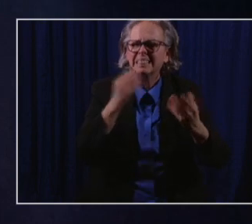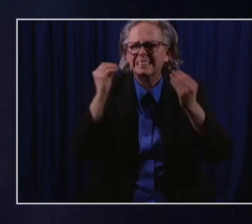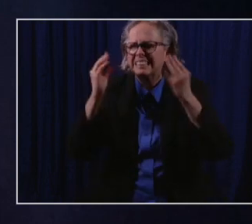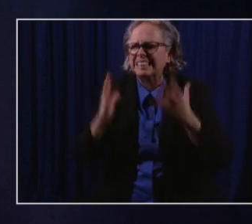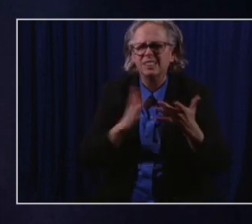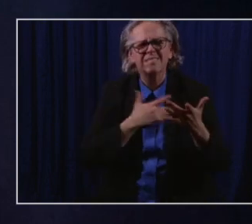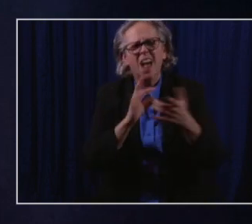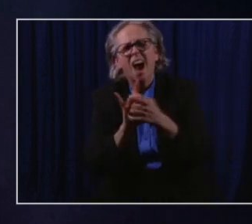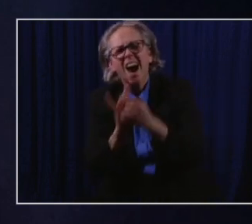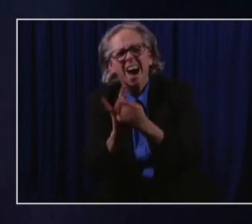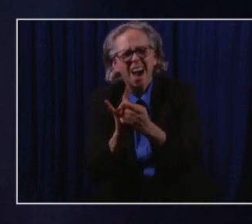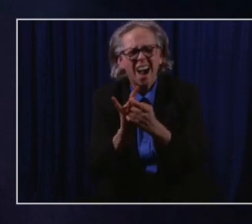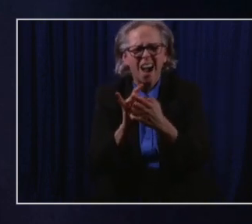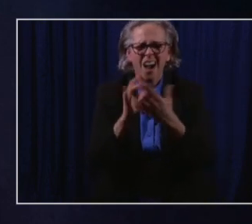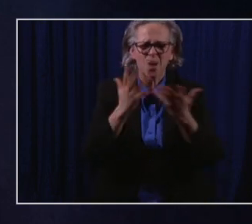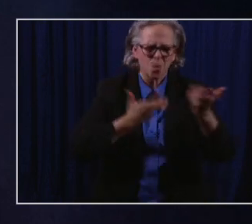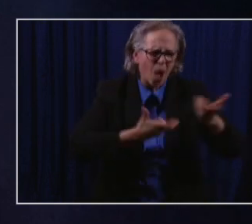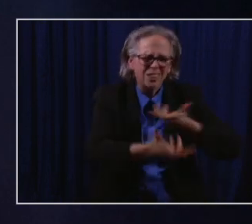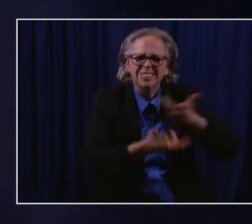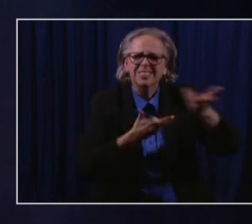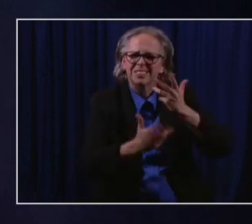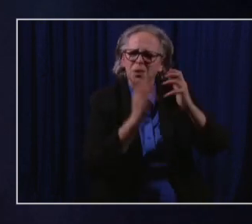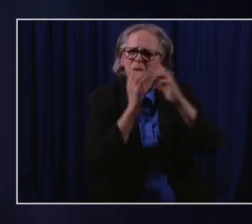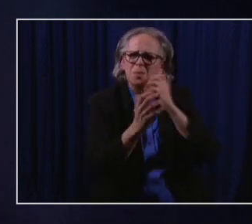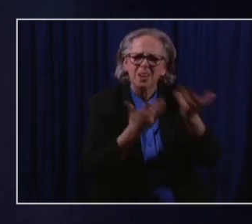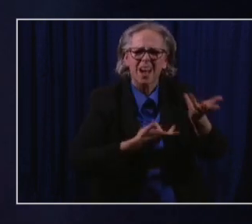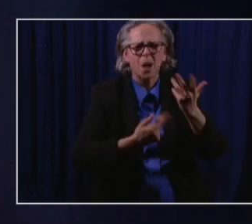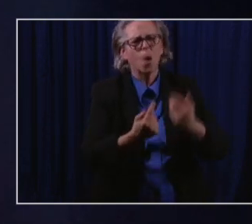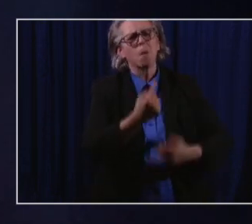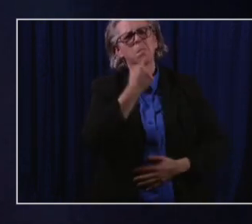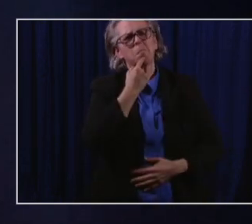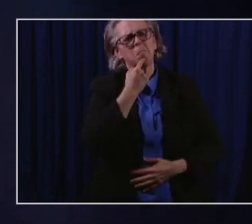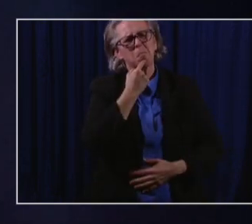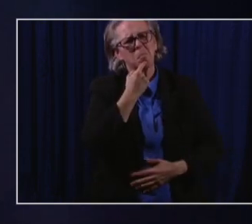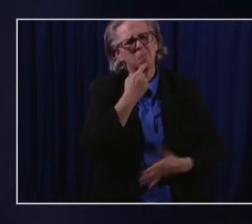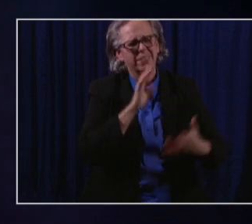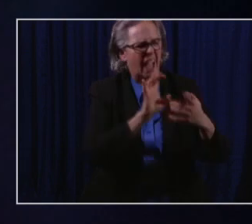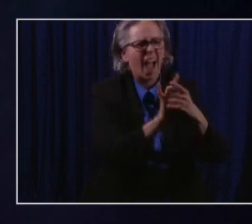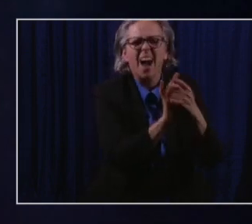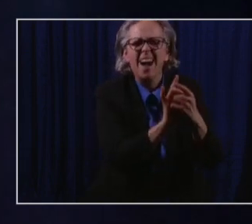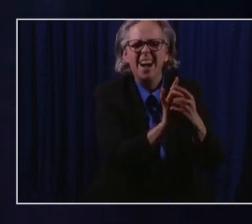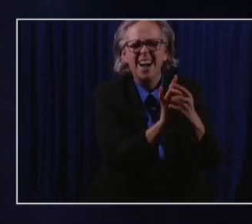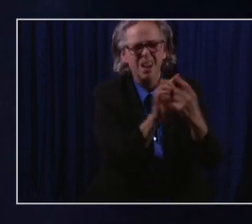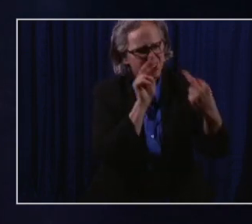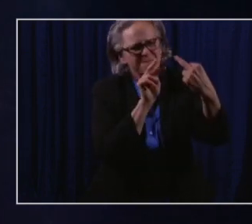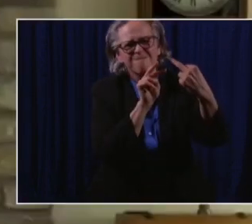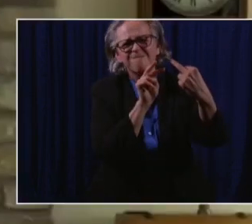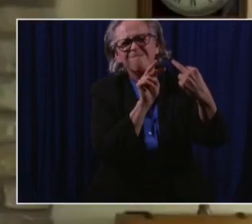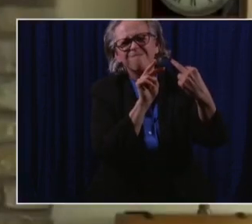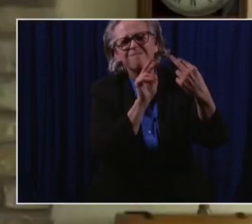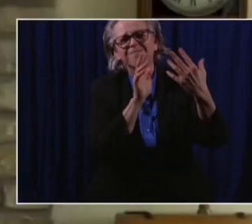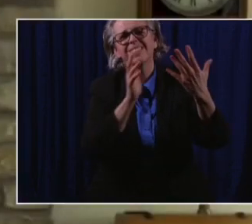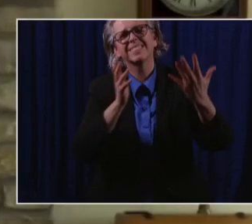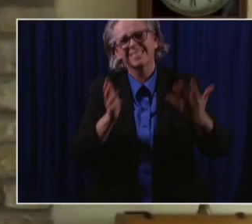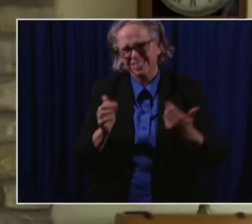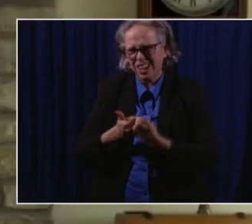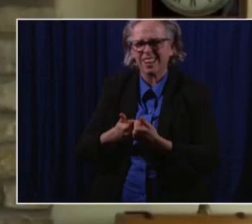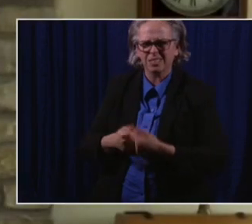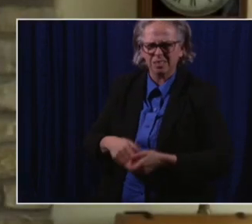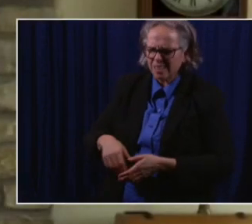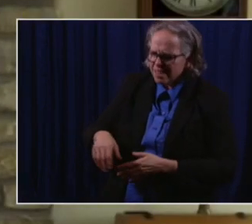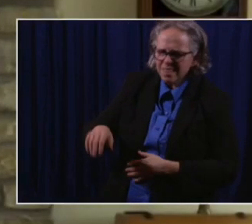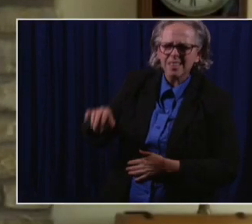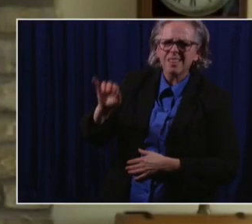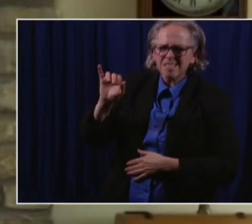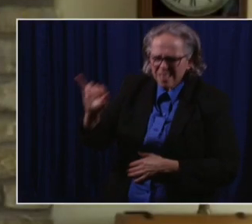communication in our school for their access to language throughout the day. So I imagine you and the students are